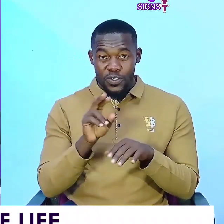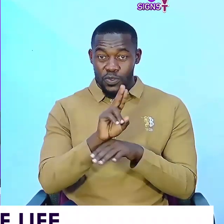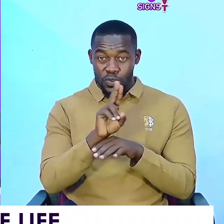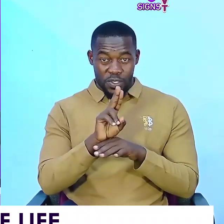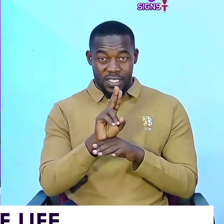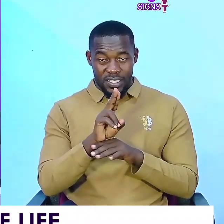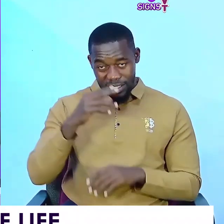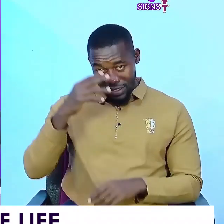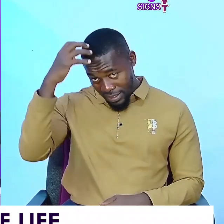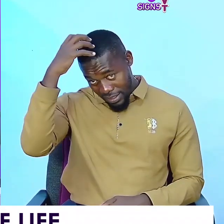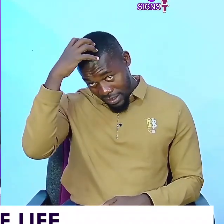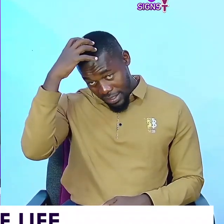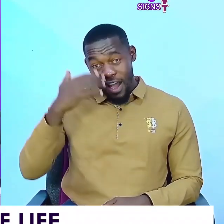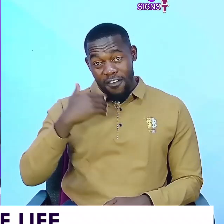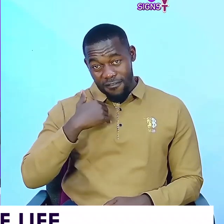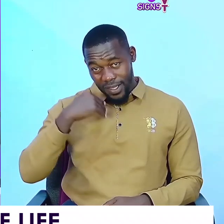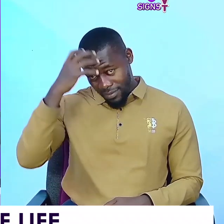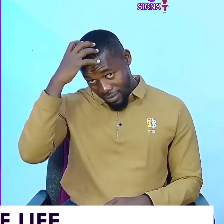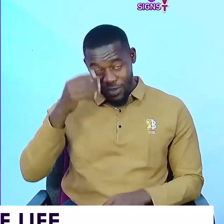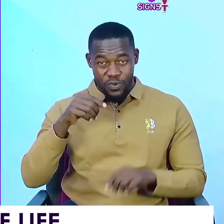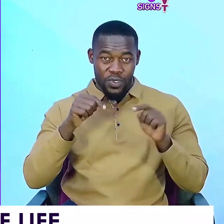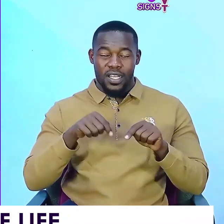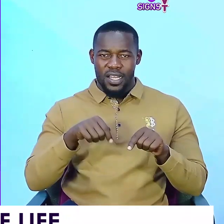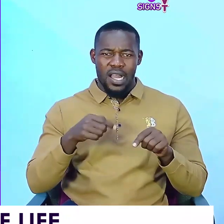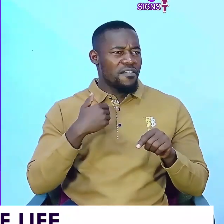today, there are many broken